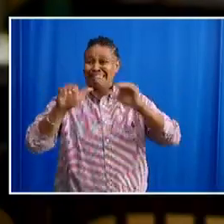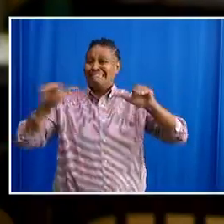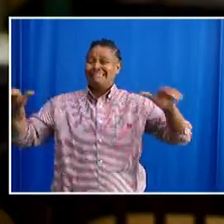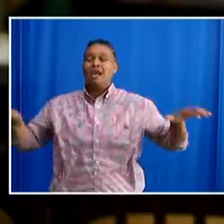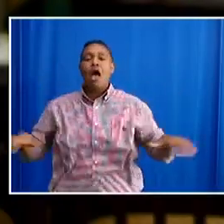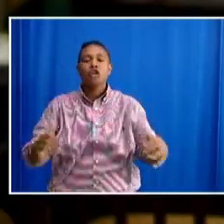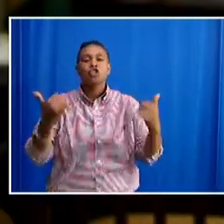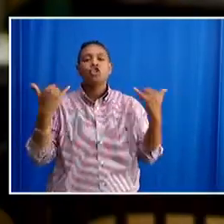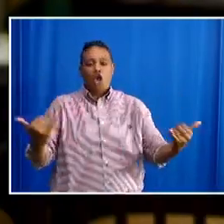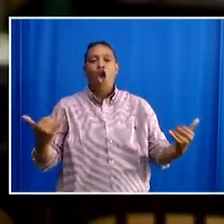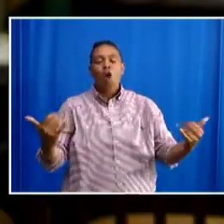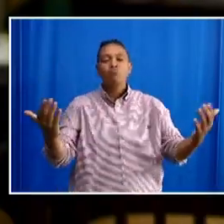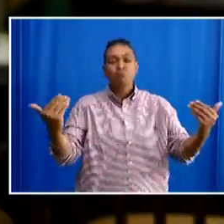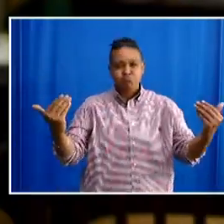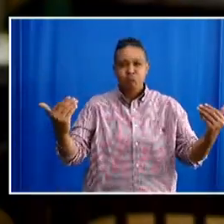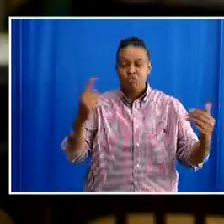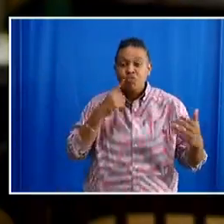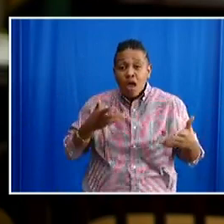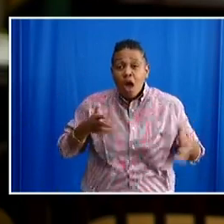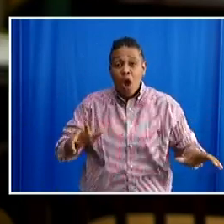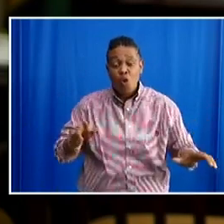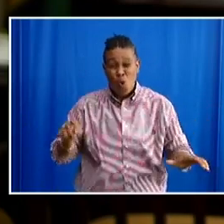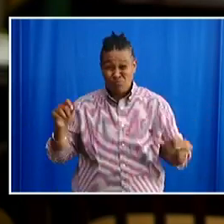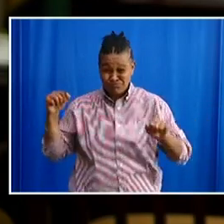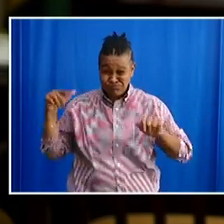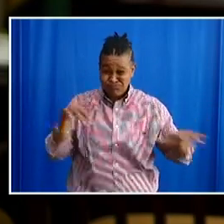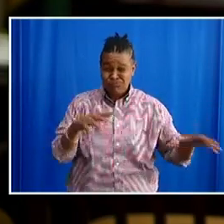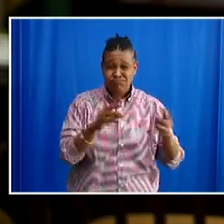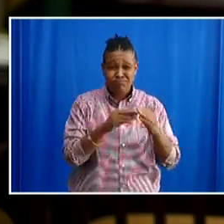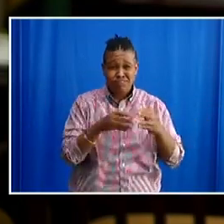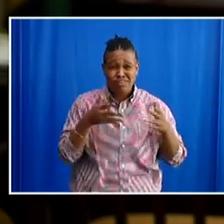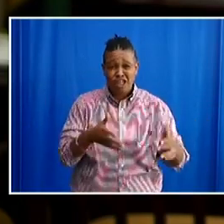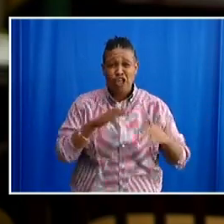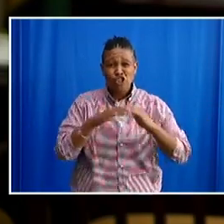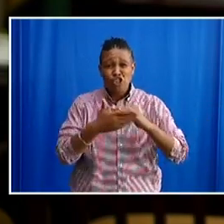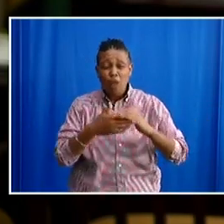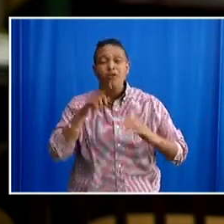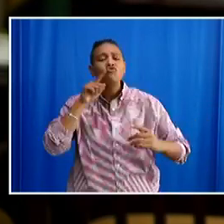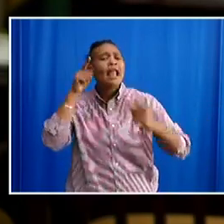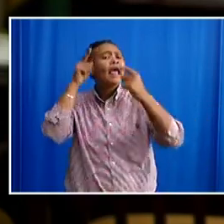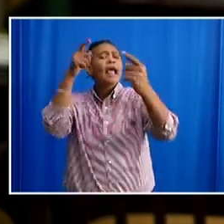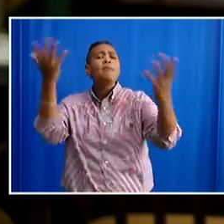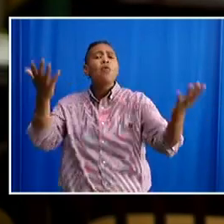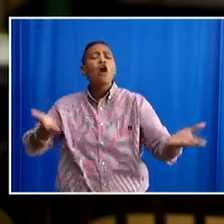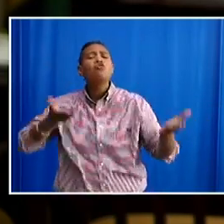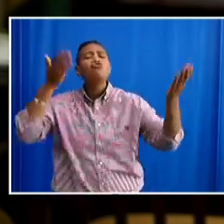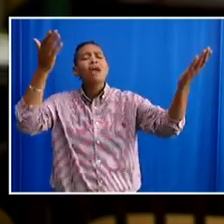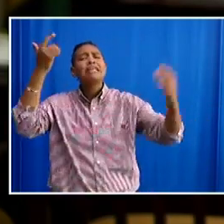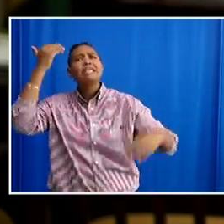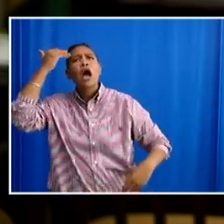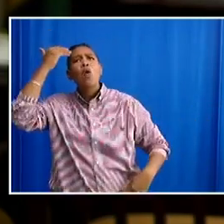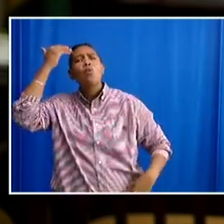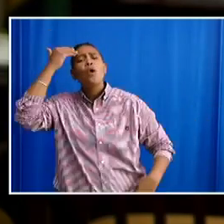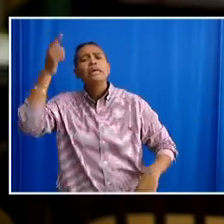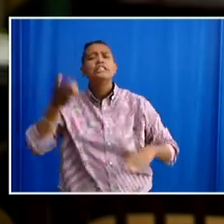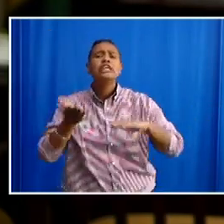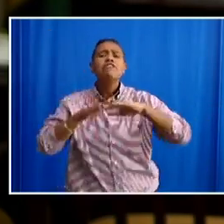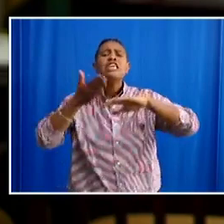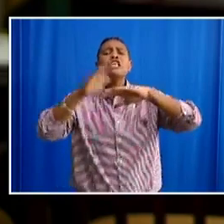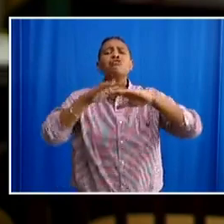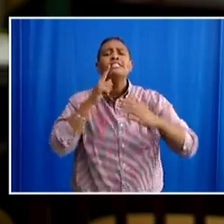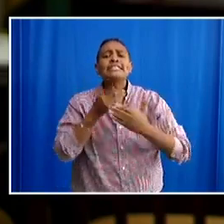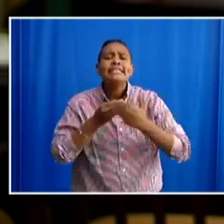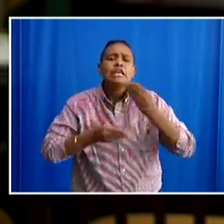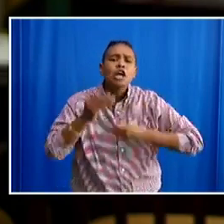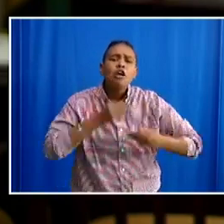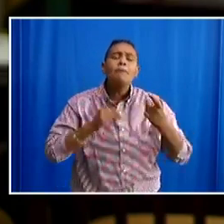is now. The hosting of the regional platform in Jamaica is aimed at raising awareness of the increasing economic